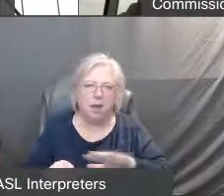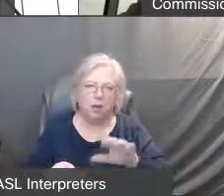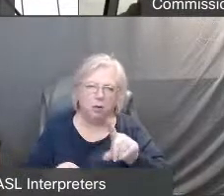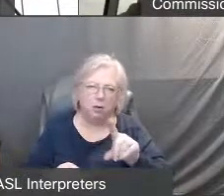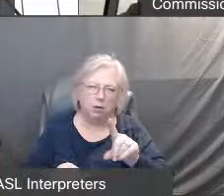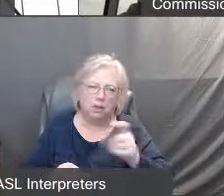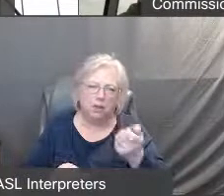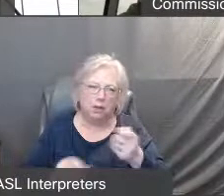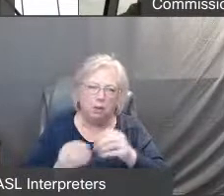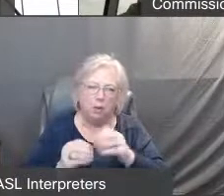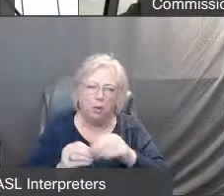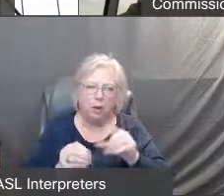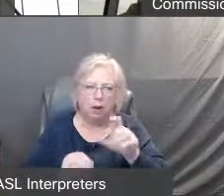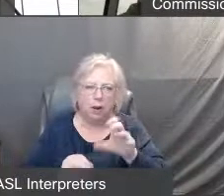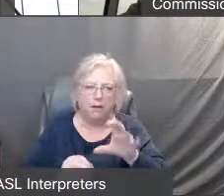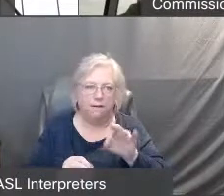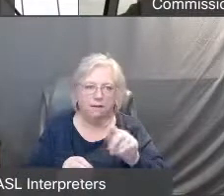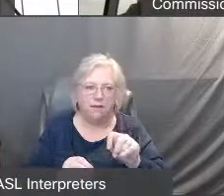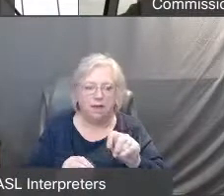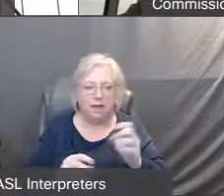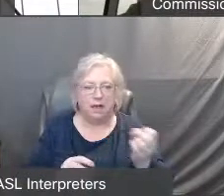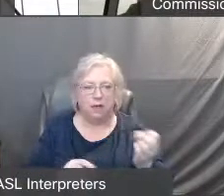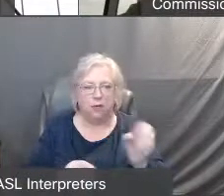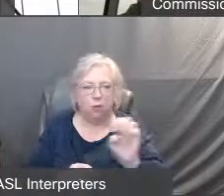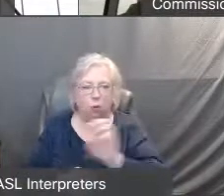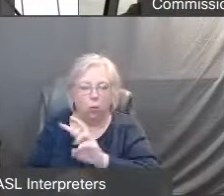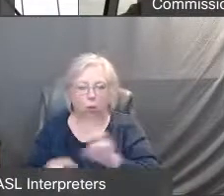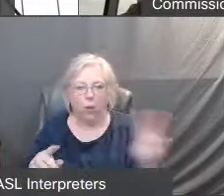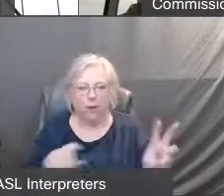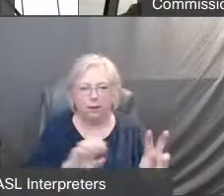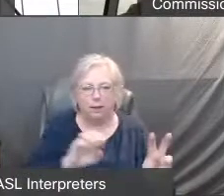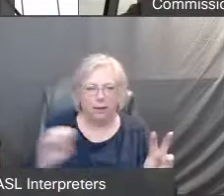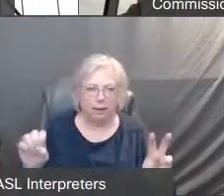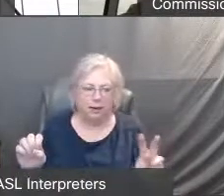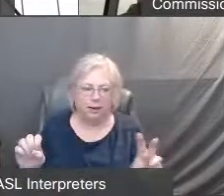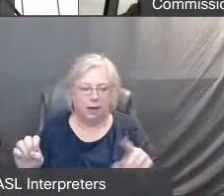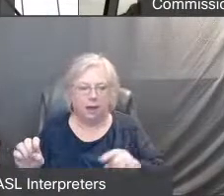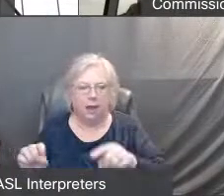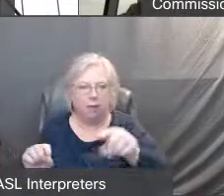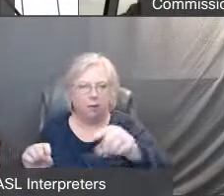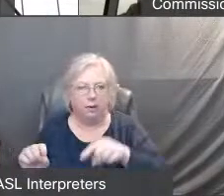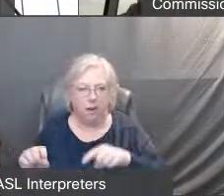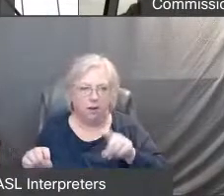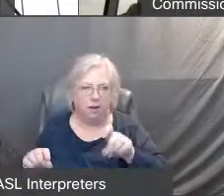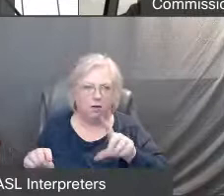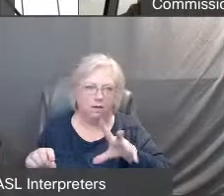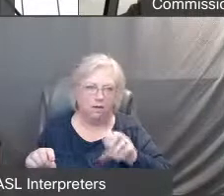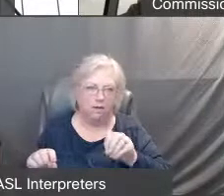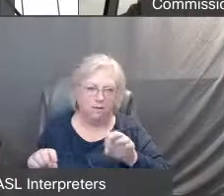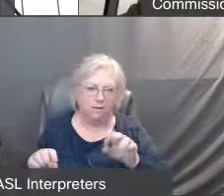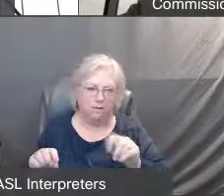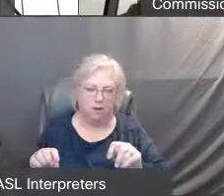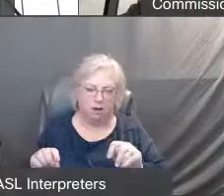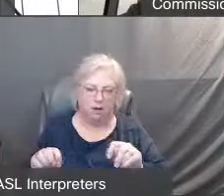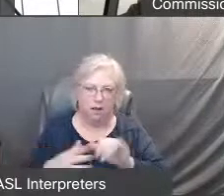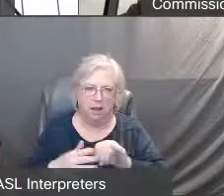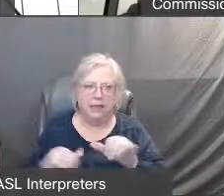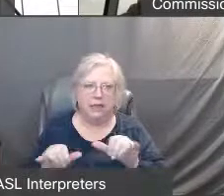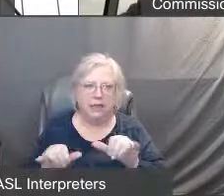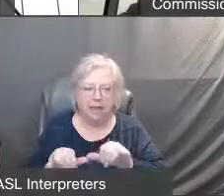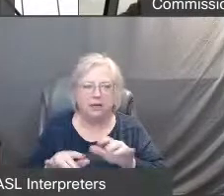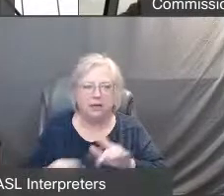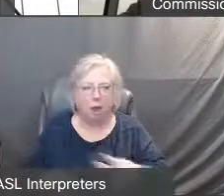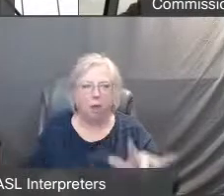100 feet running east-west, and a little over 150 feet running north-south. So that's the size of the open space